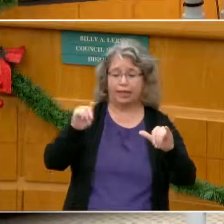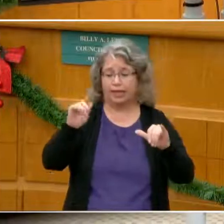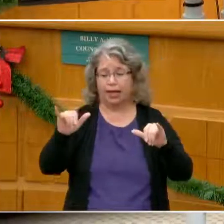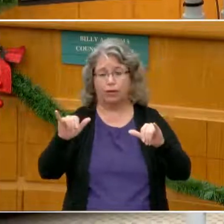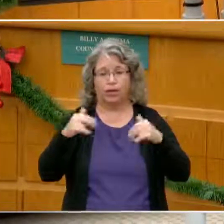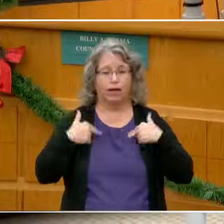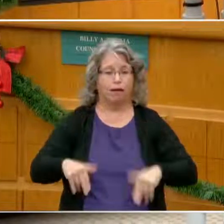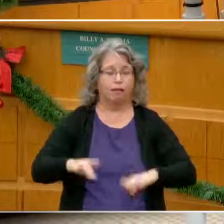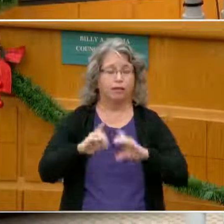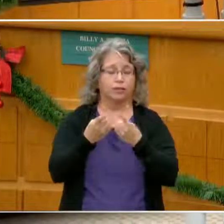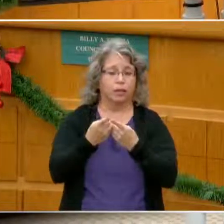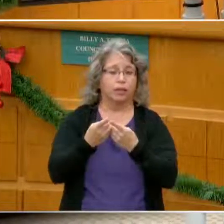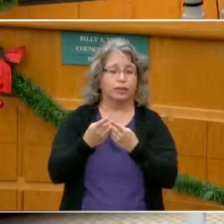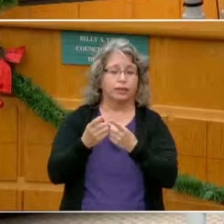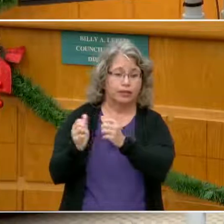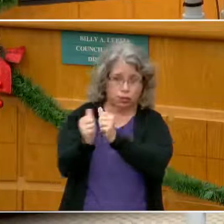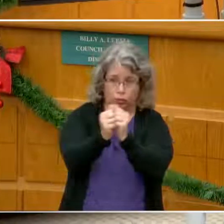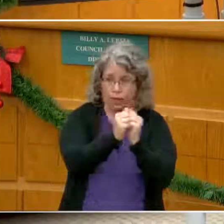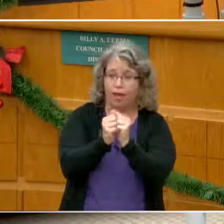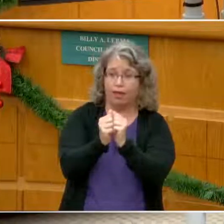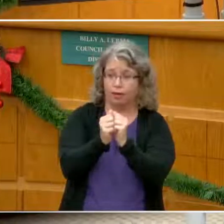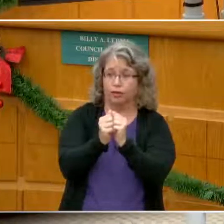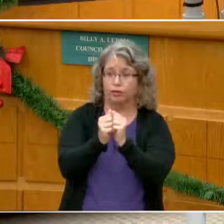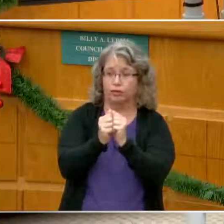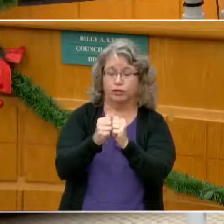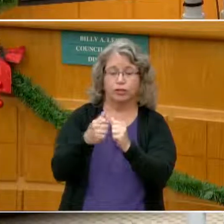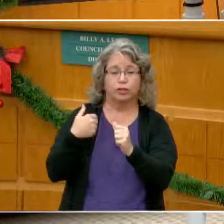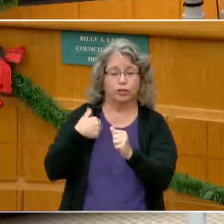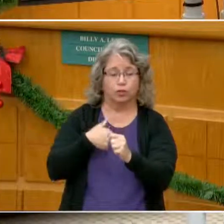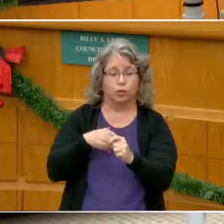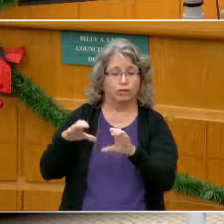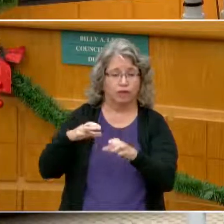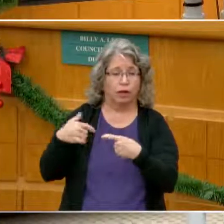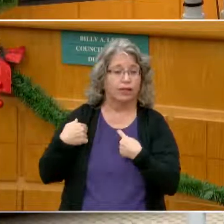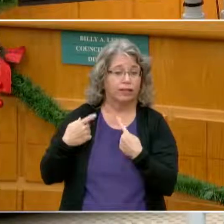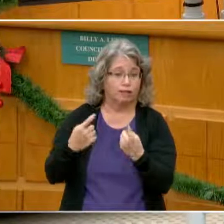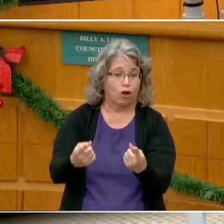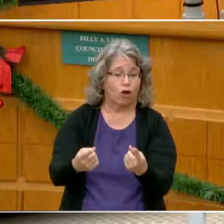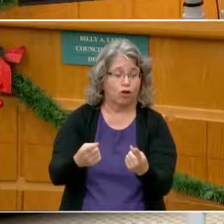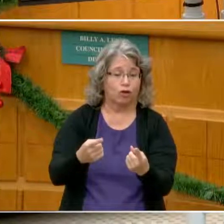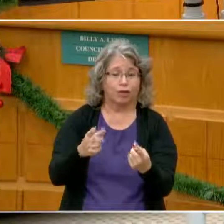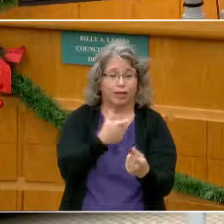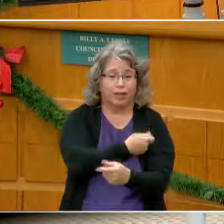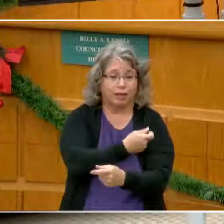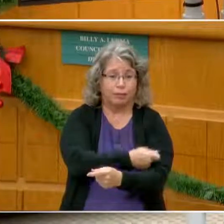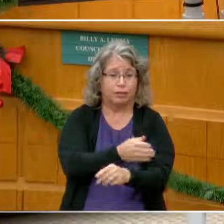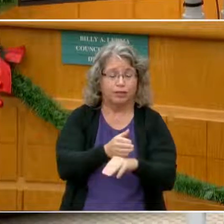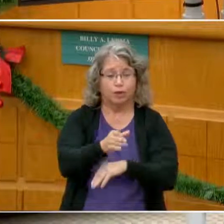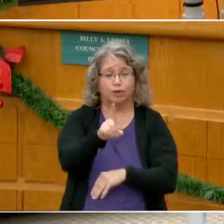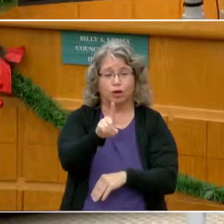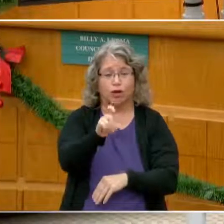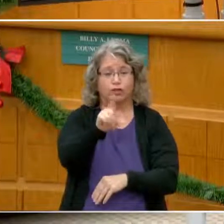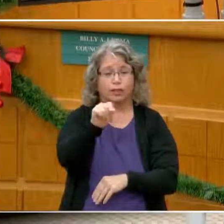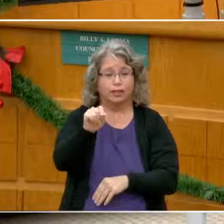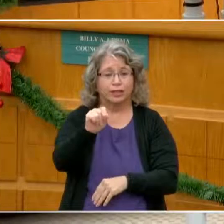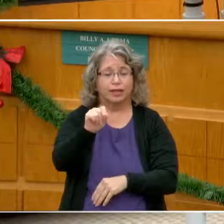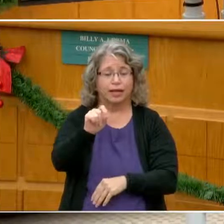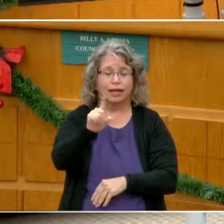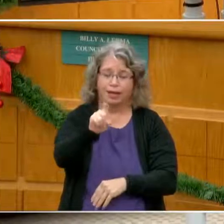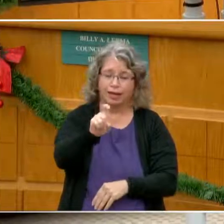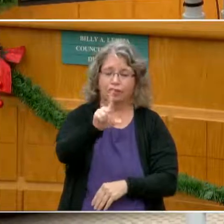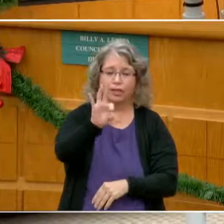gotten us this far. Together, they've immunized over 190,000 people. They've boosted